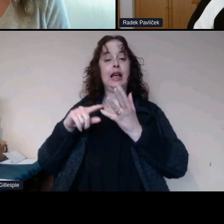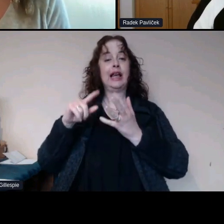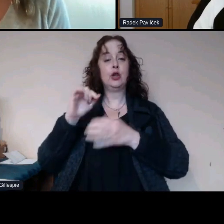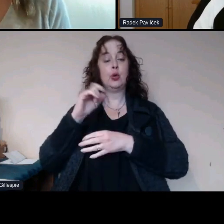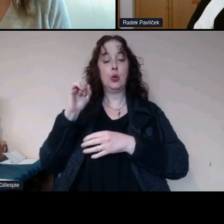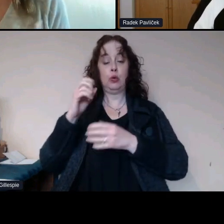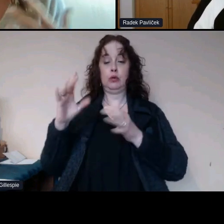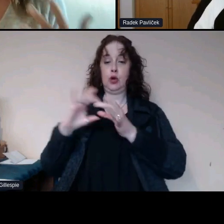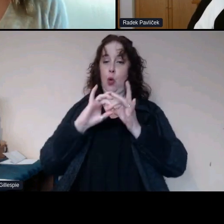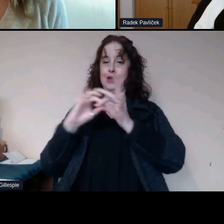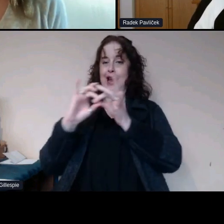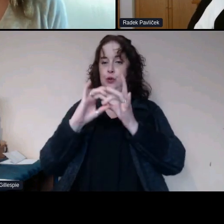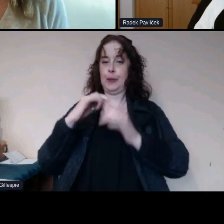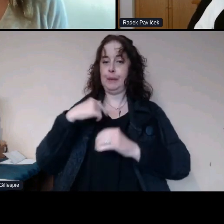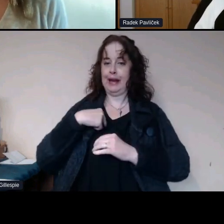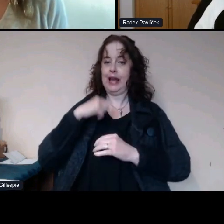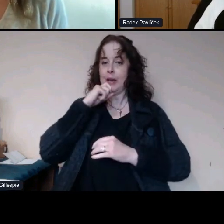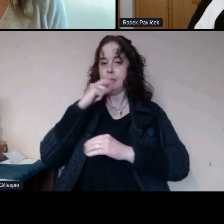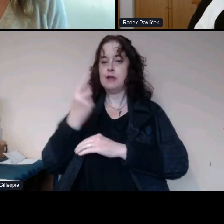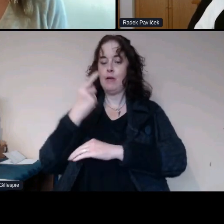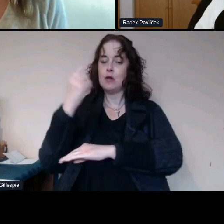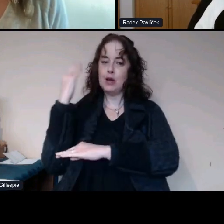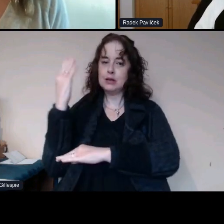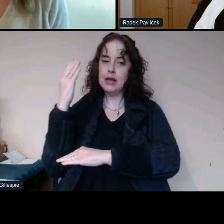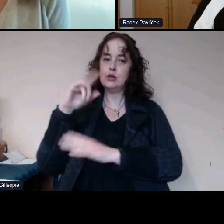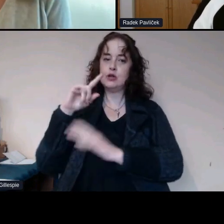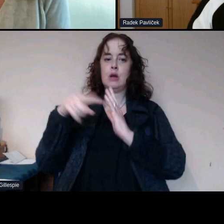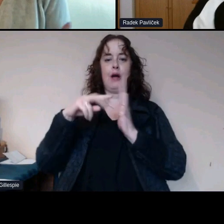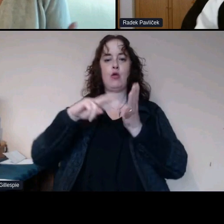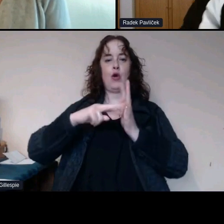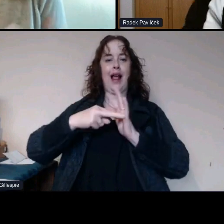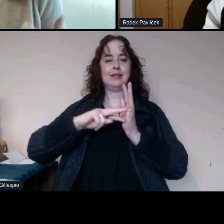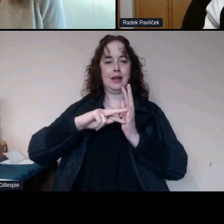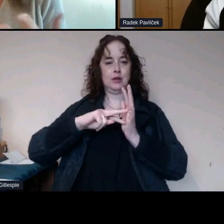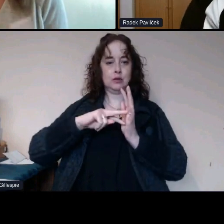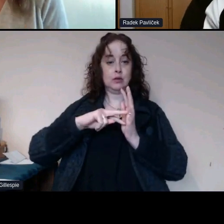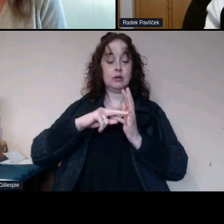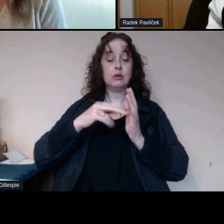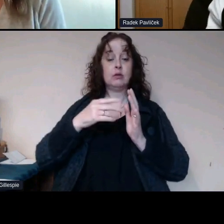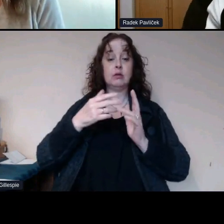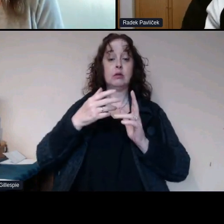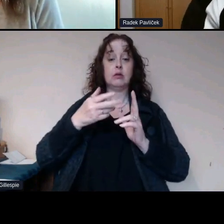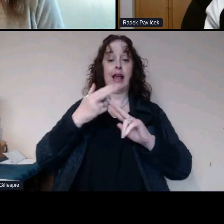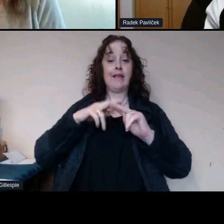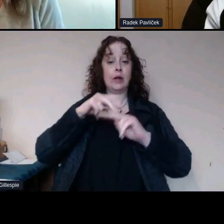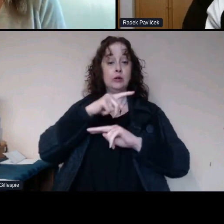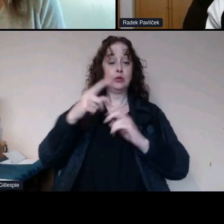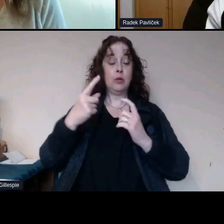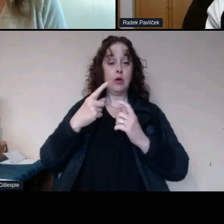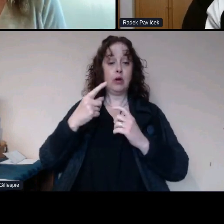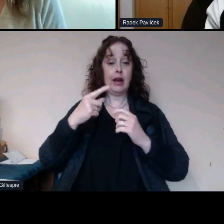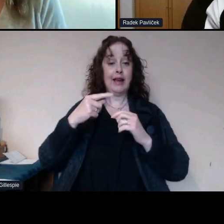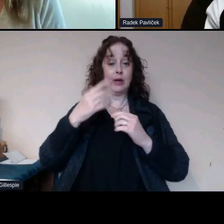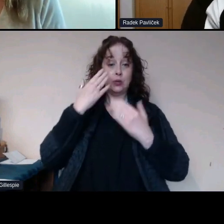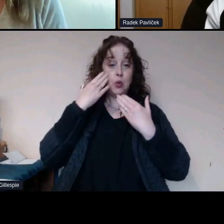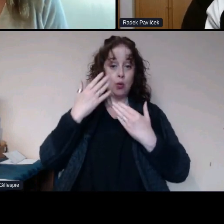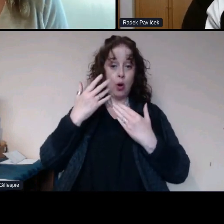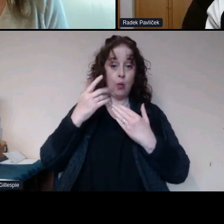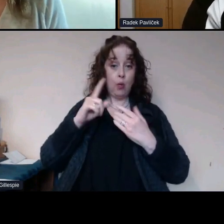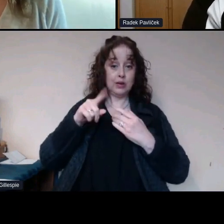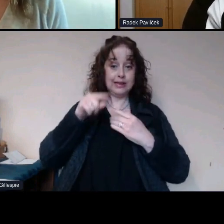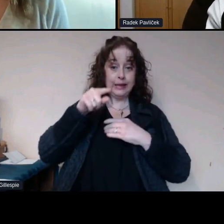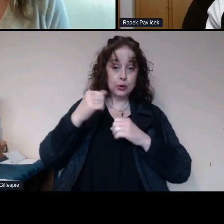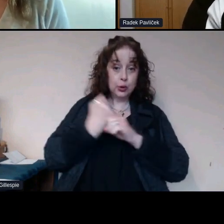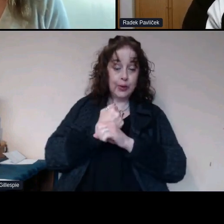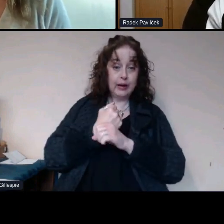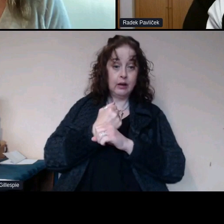And he will make a short presentation about the organization if there would be somebody in the audience who don't know what IAAP is doing. So